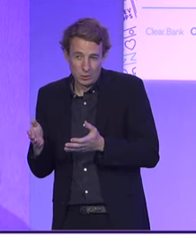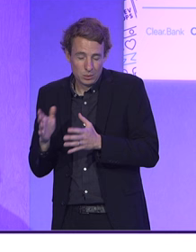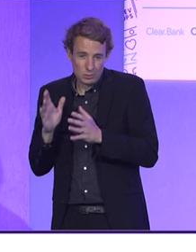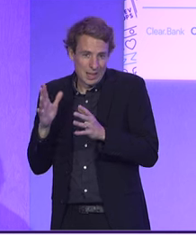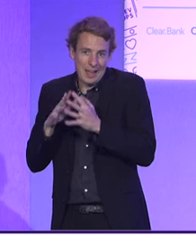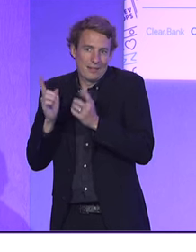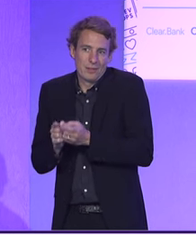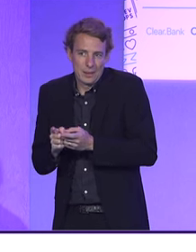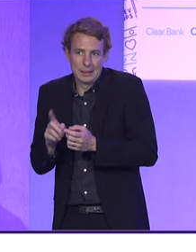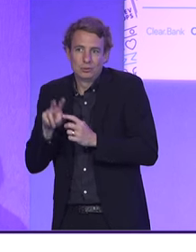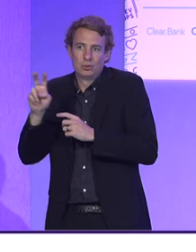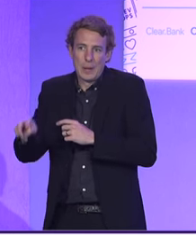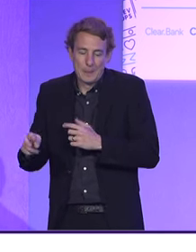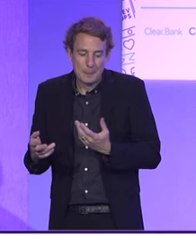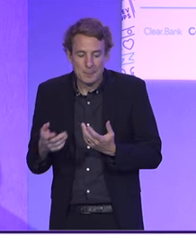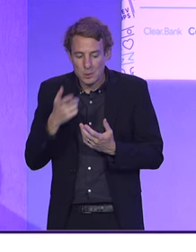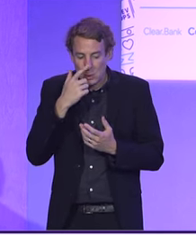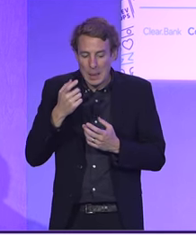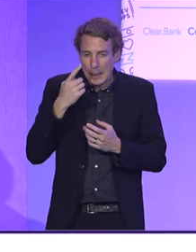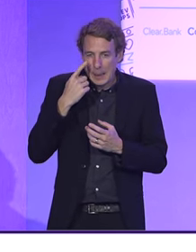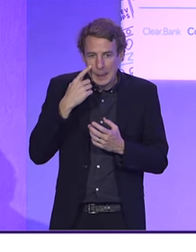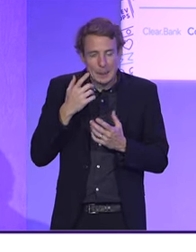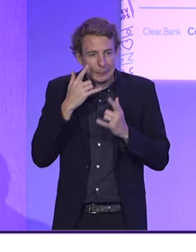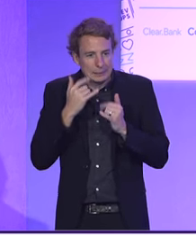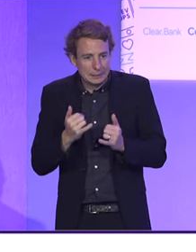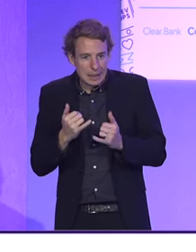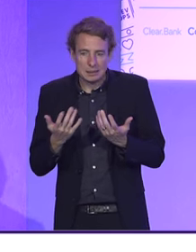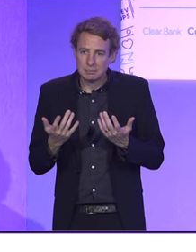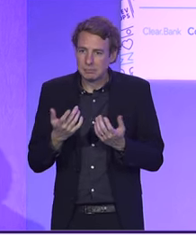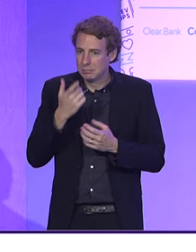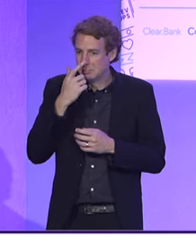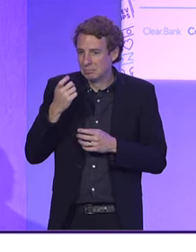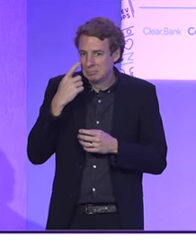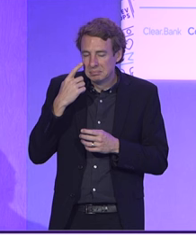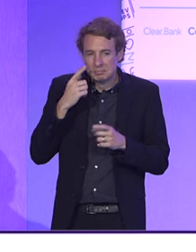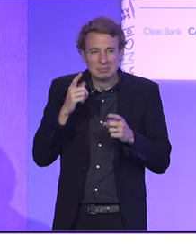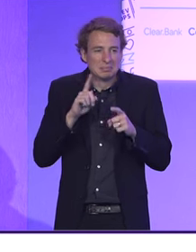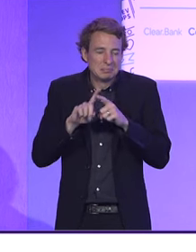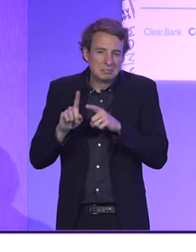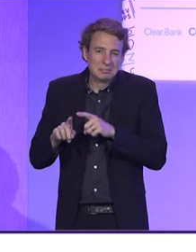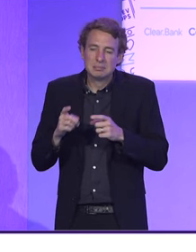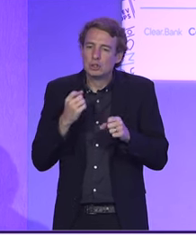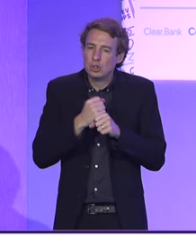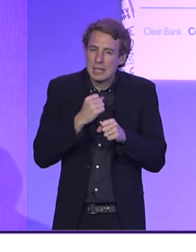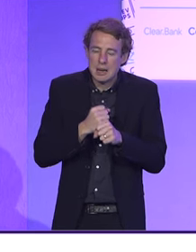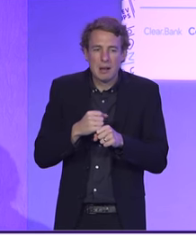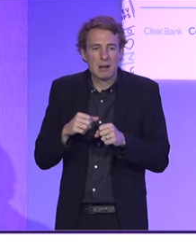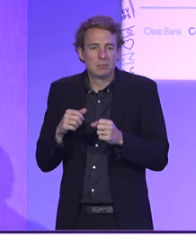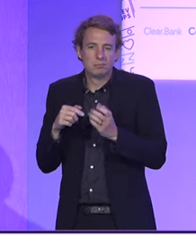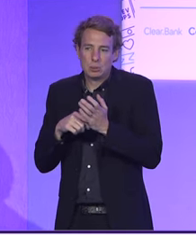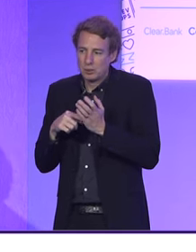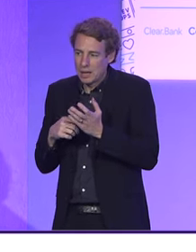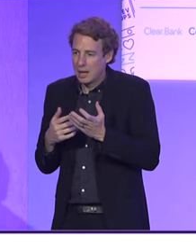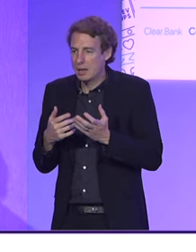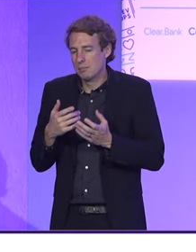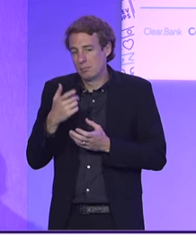should do, for example, is to automate test. Go to GitLab, go to CircleJ, create a small workflow, and